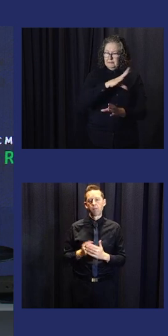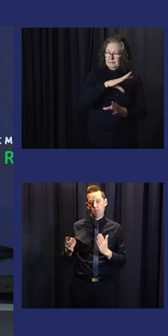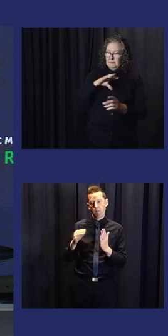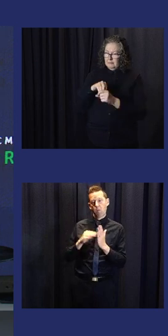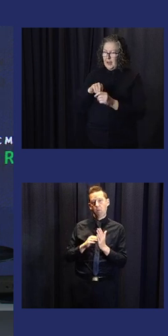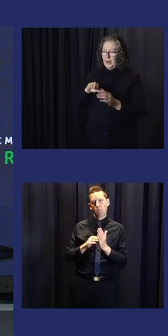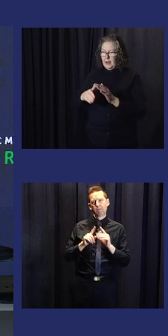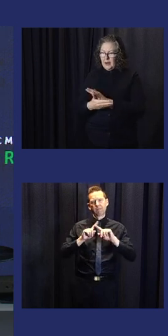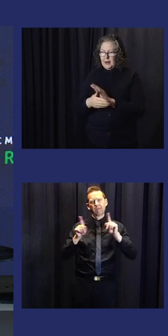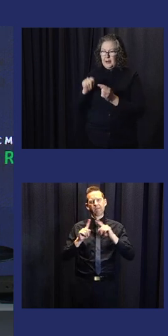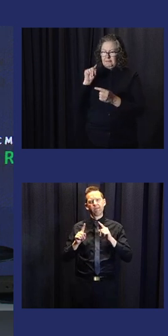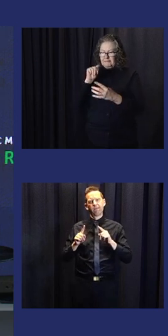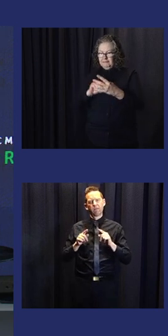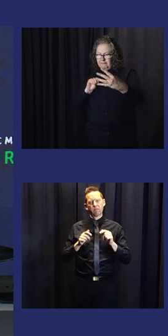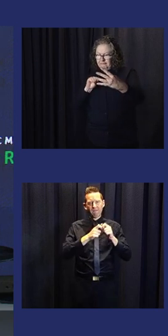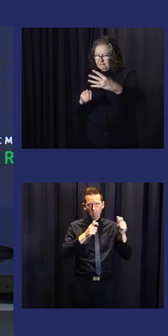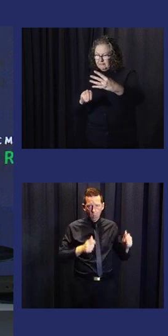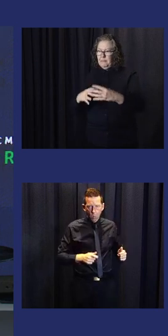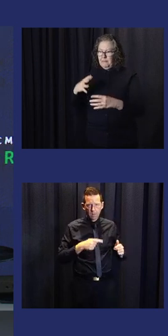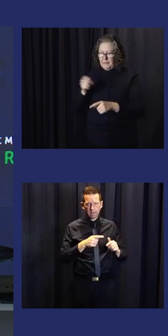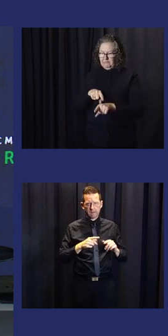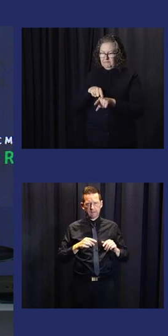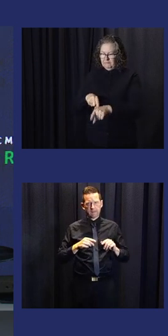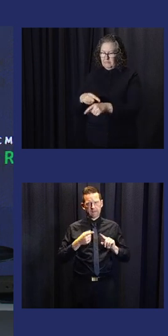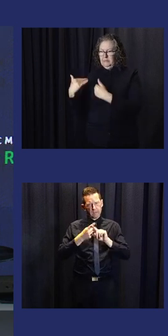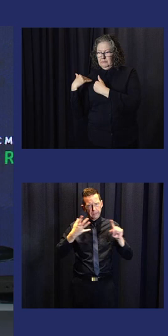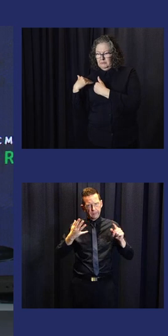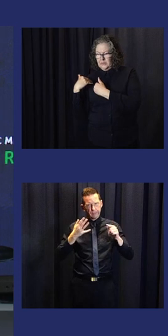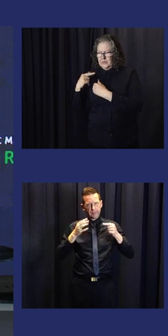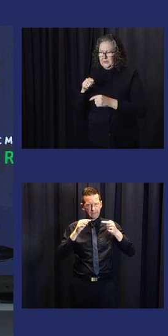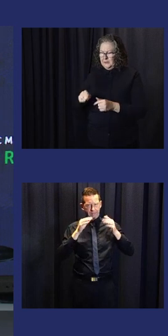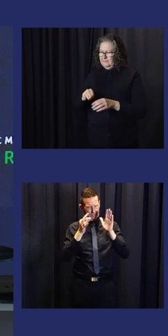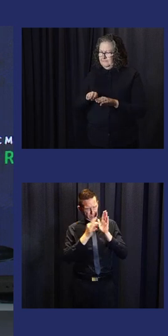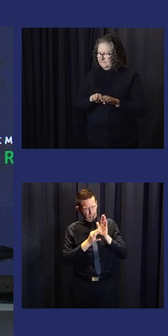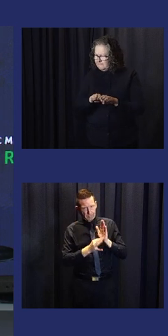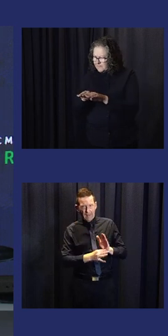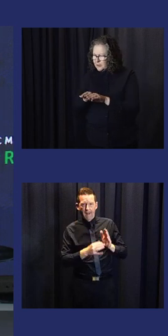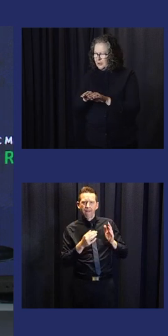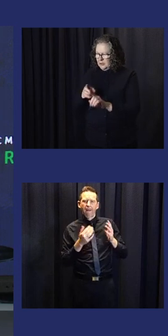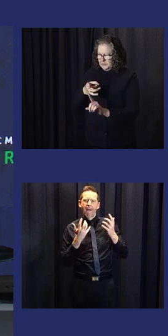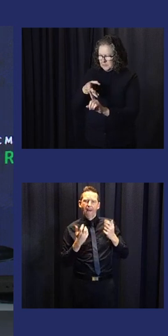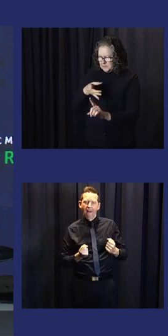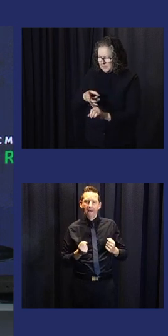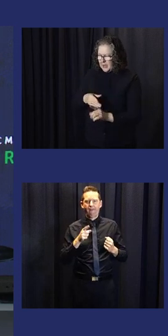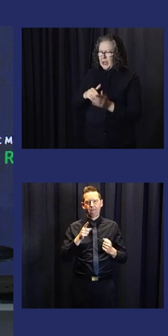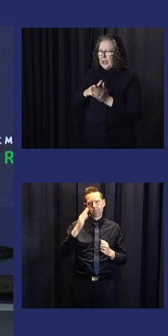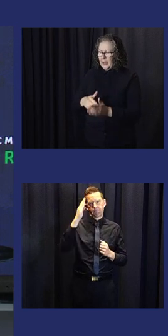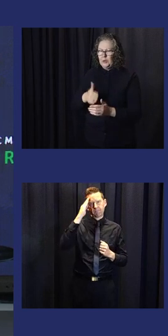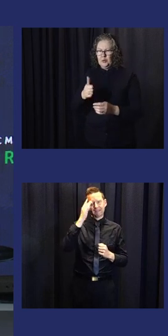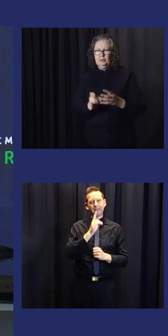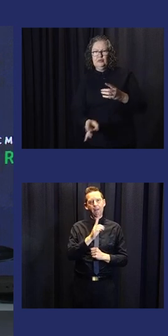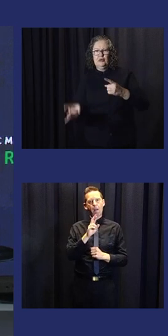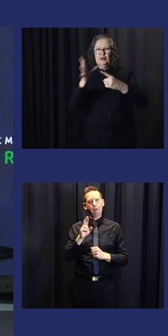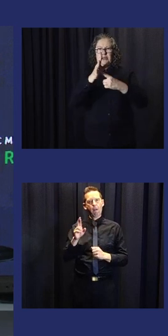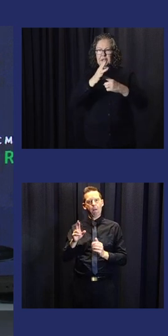accountability frameworks, that's consistent, concise, and really helps towards a clear, prioritized gender and